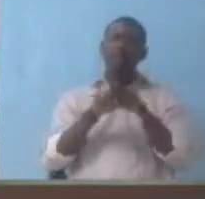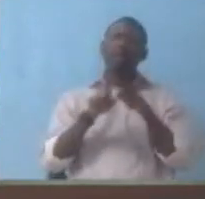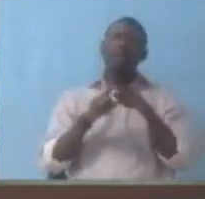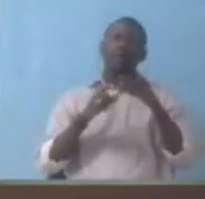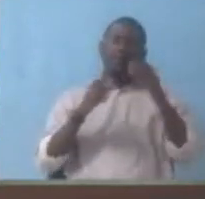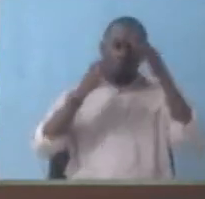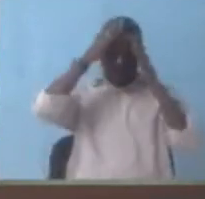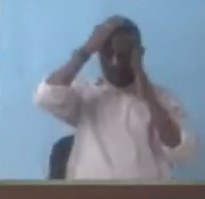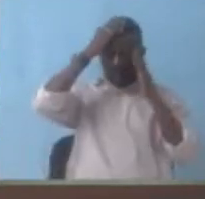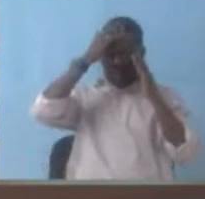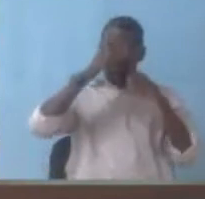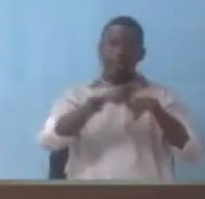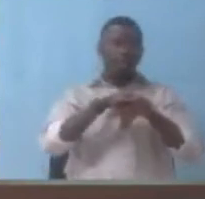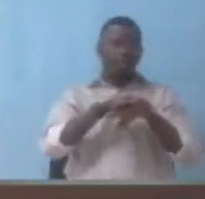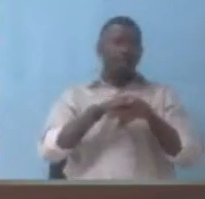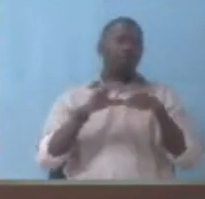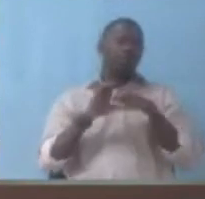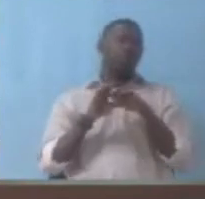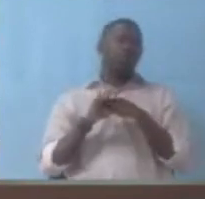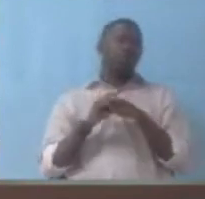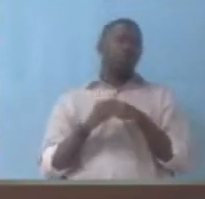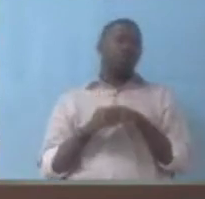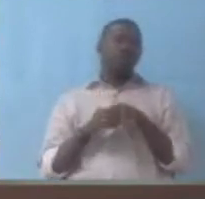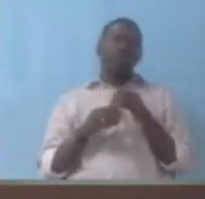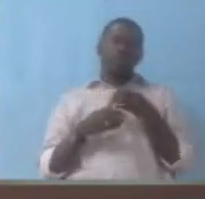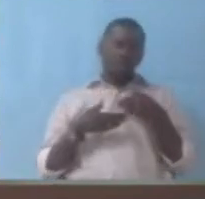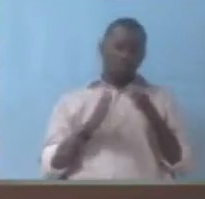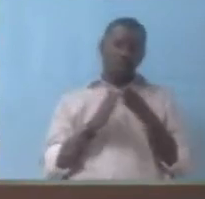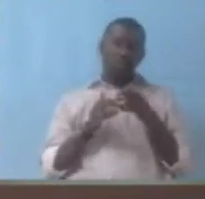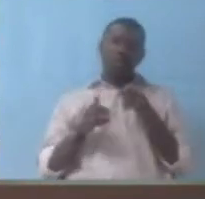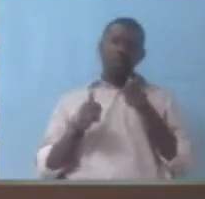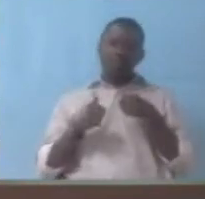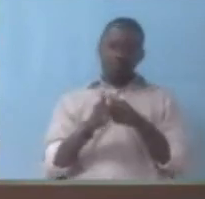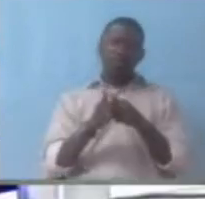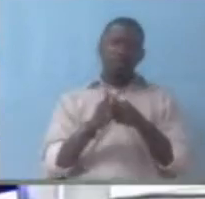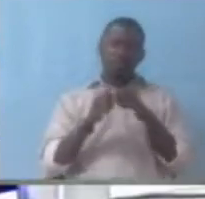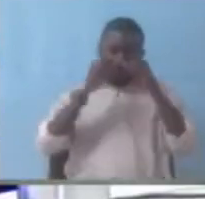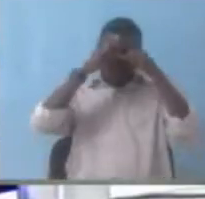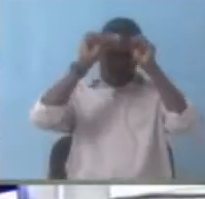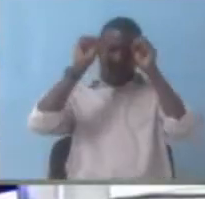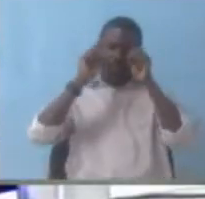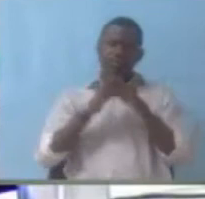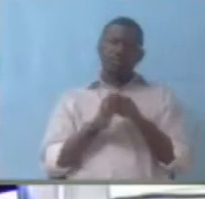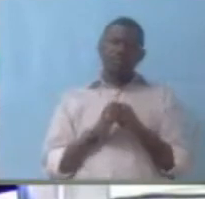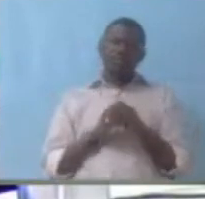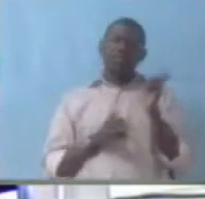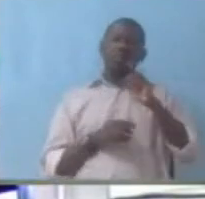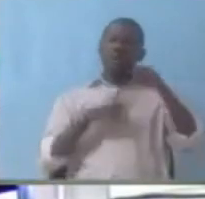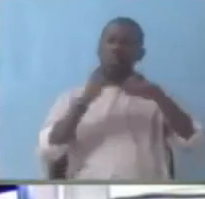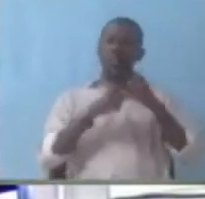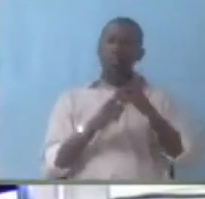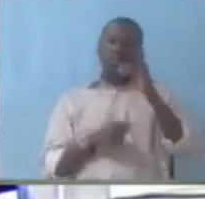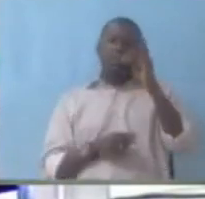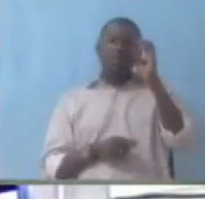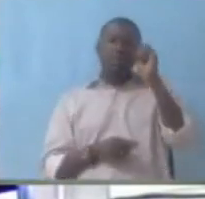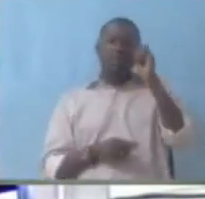kolu lanya le itandi soja rolu la inyanta ilamansa kundata manila. What about decree number three? Do you agree that there was room for the